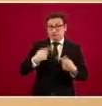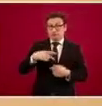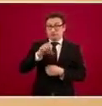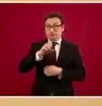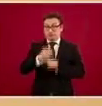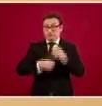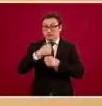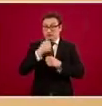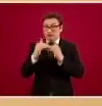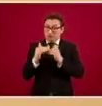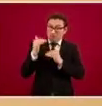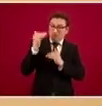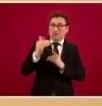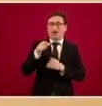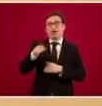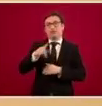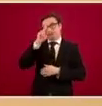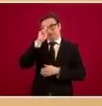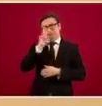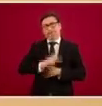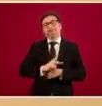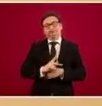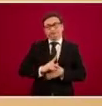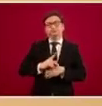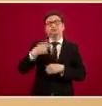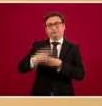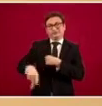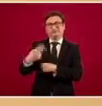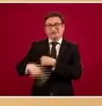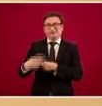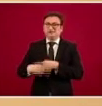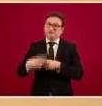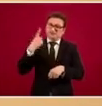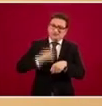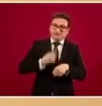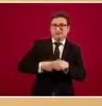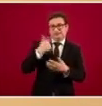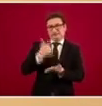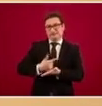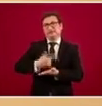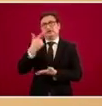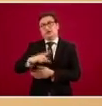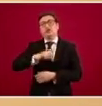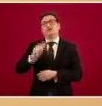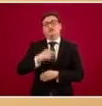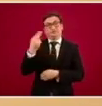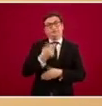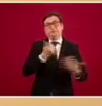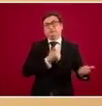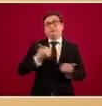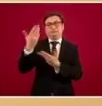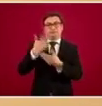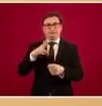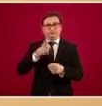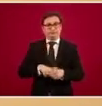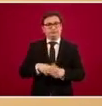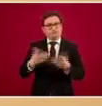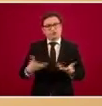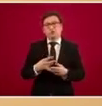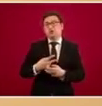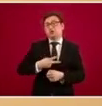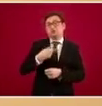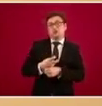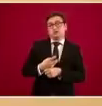complications and have to be hospitalized. We've been talking about age is an important risk